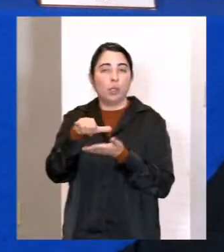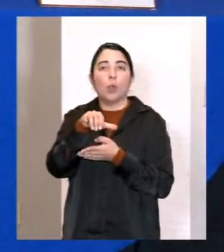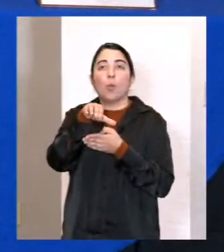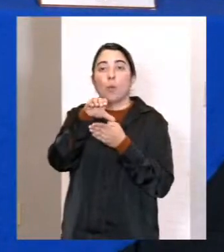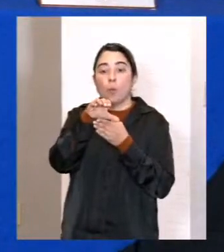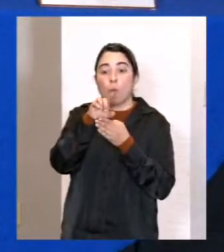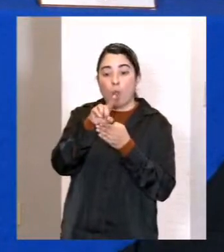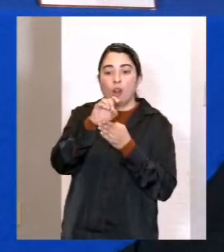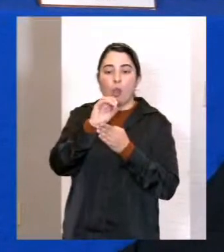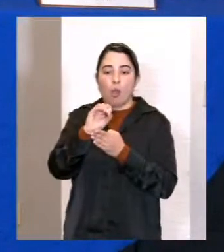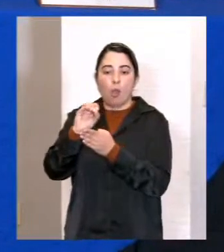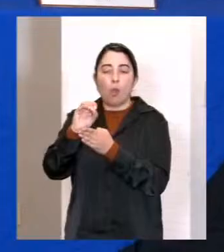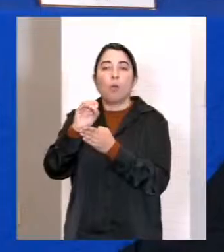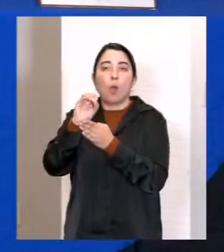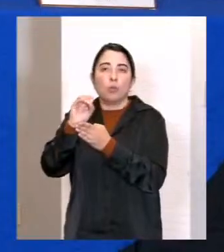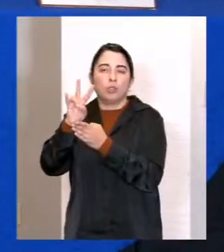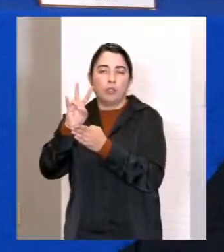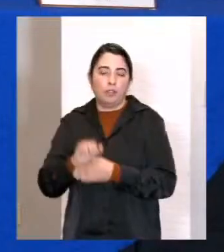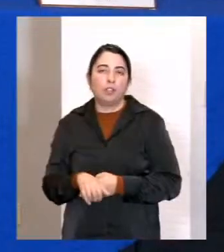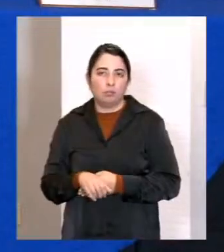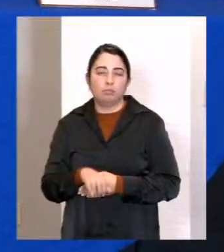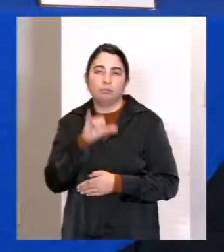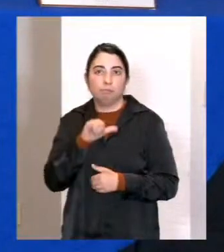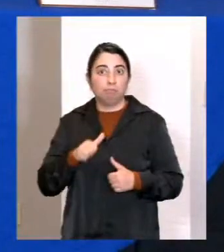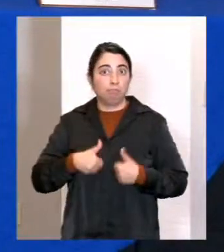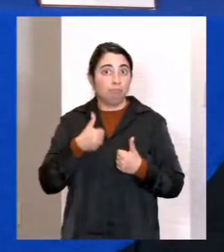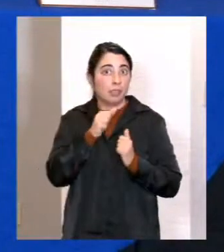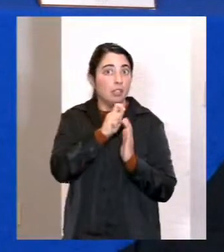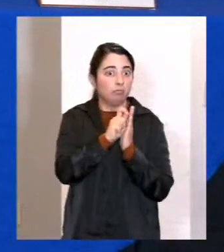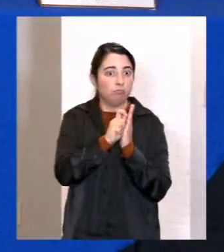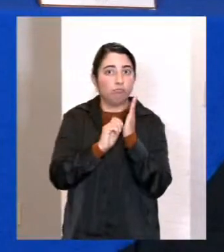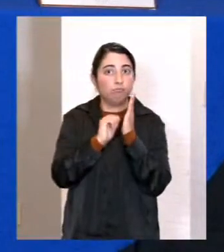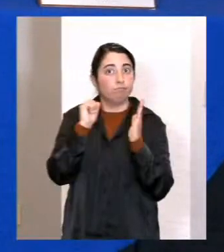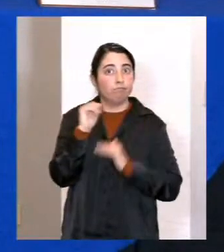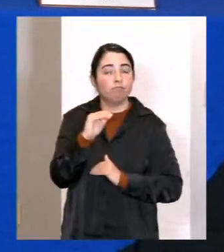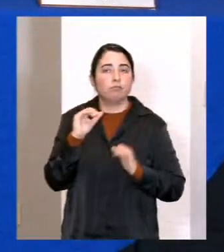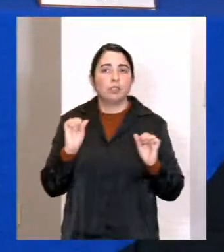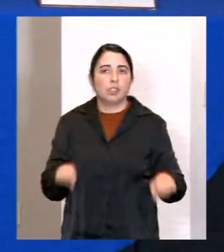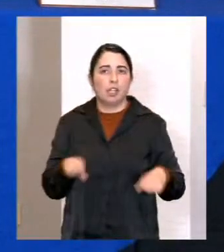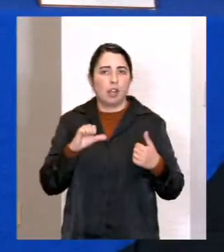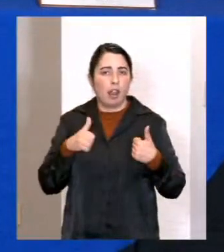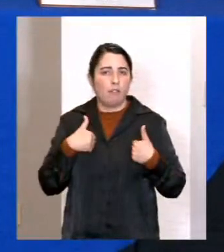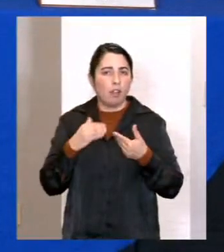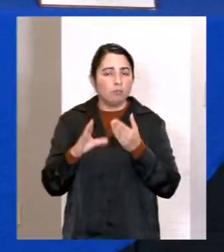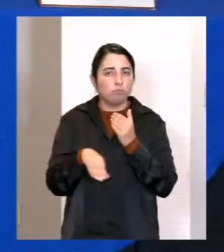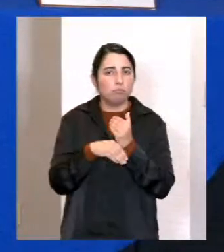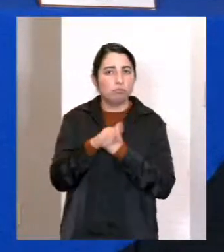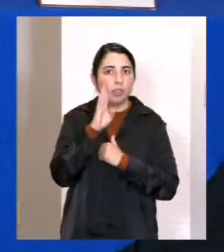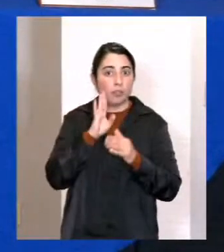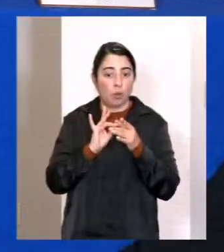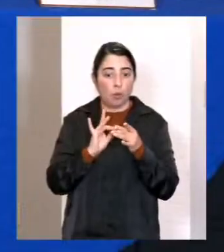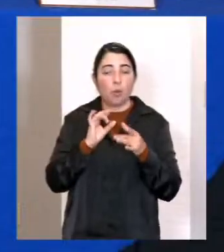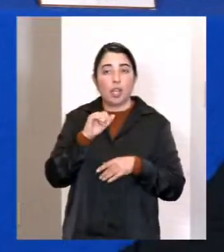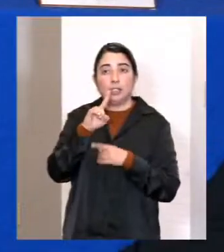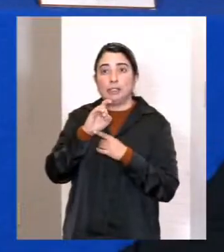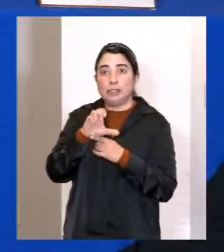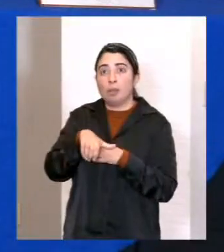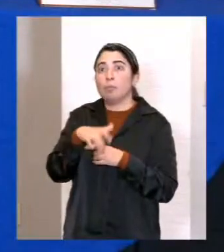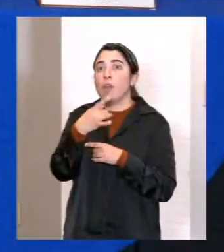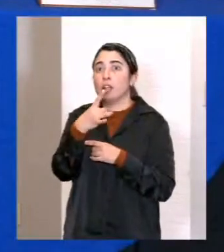10007. And in addition, you may provide comments regarding these matters at the December